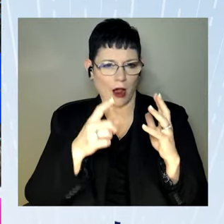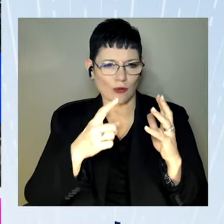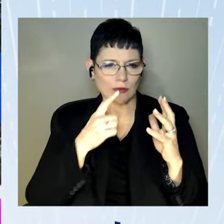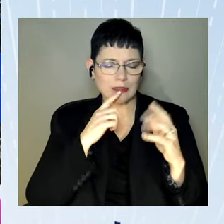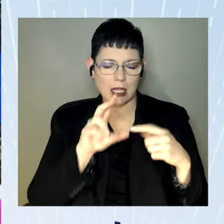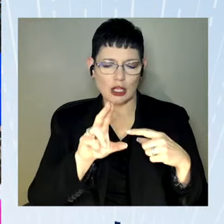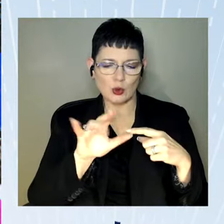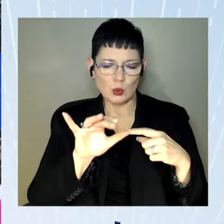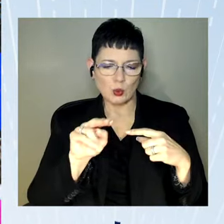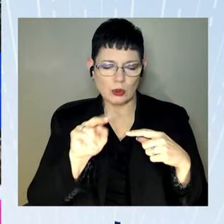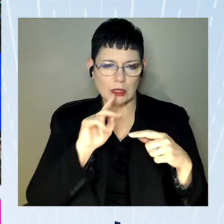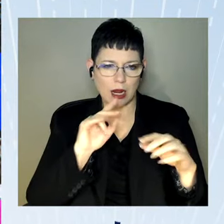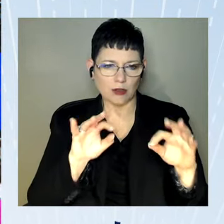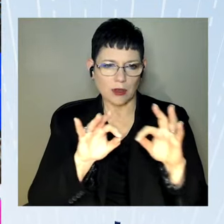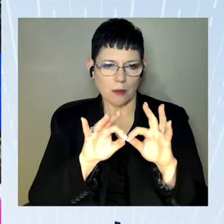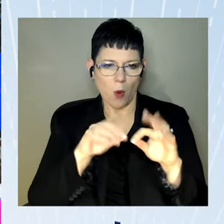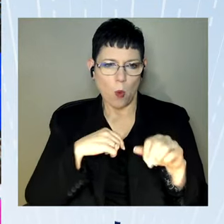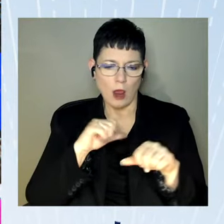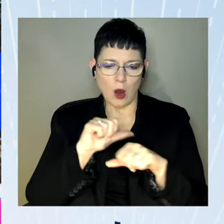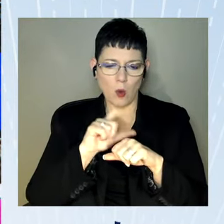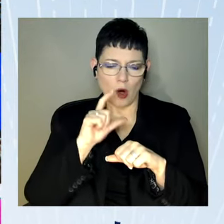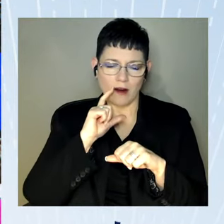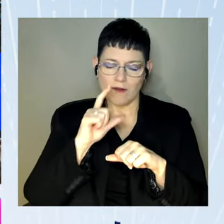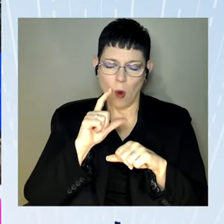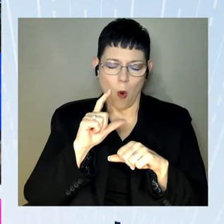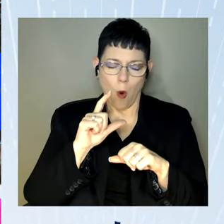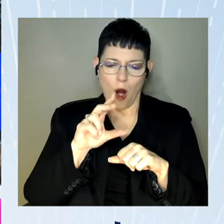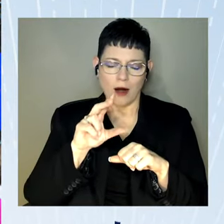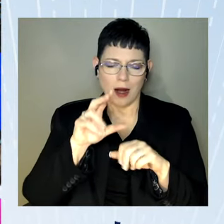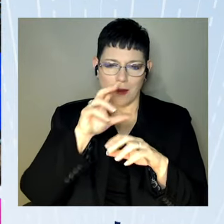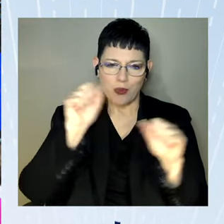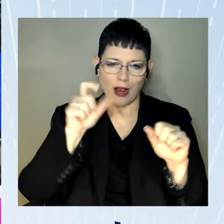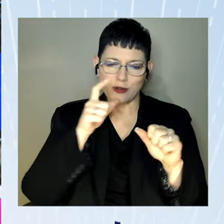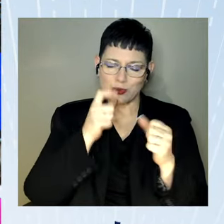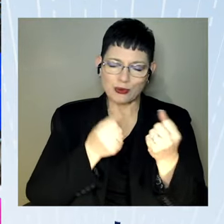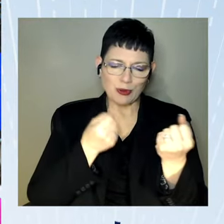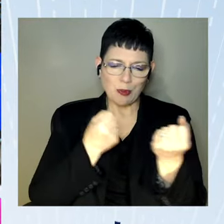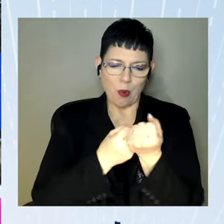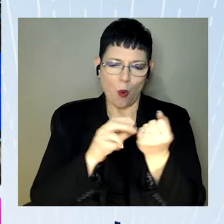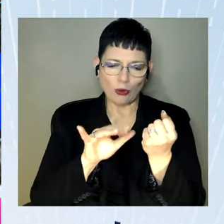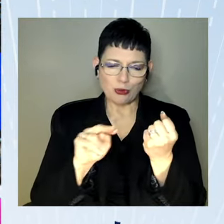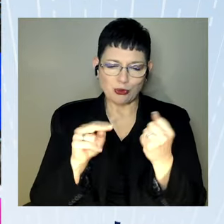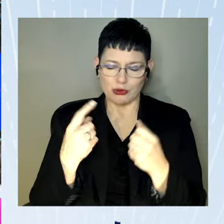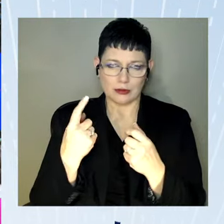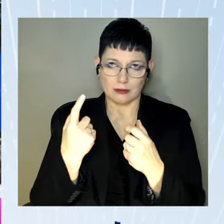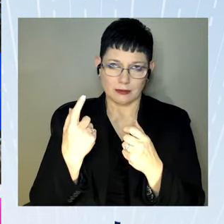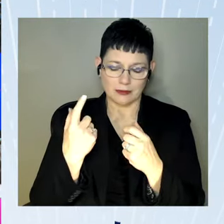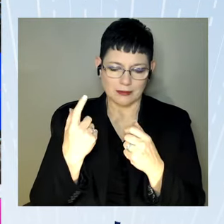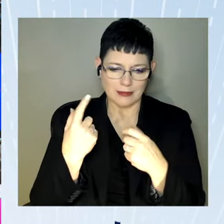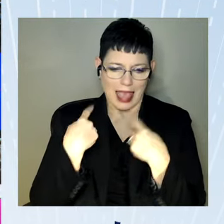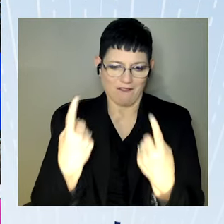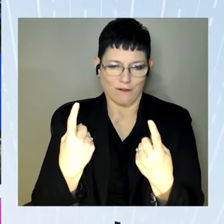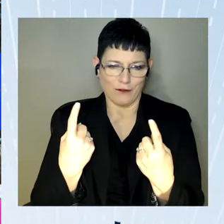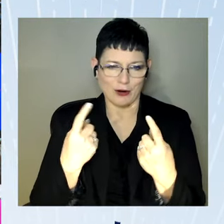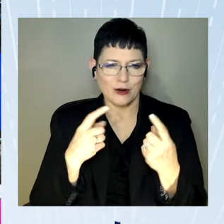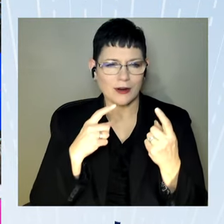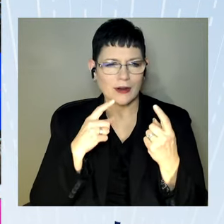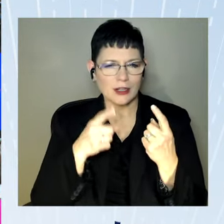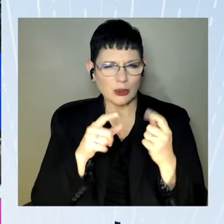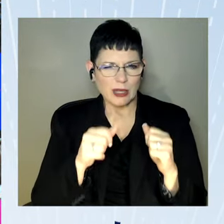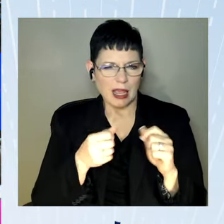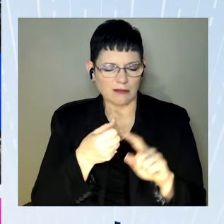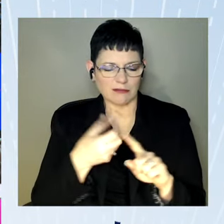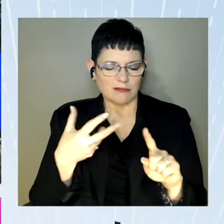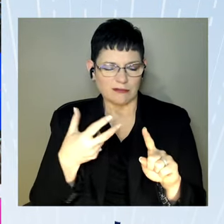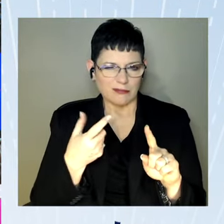work for the most pro-union president in the history of this country. So I'm wondering if you could talk a bit about why